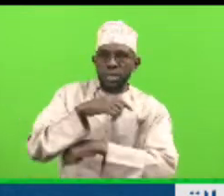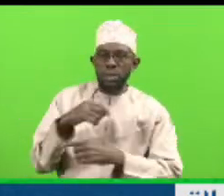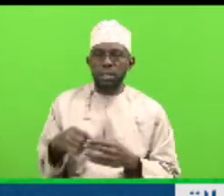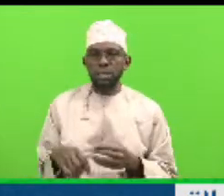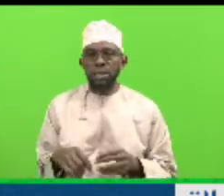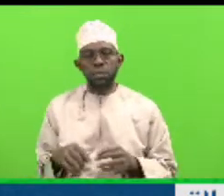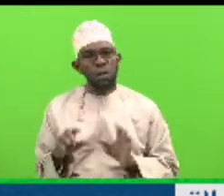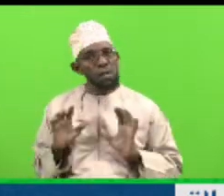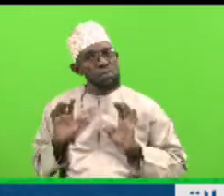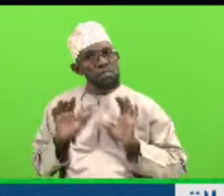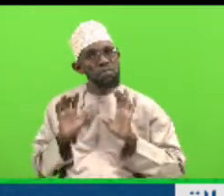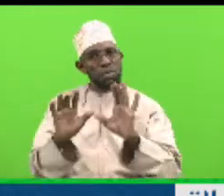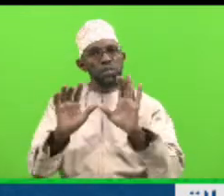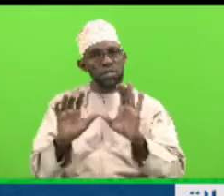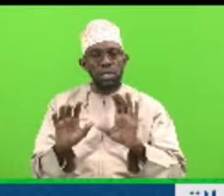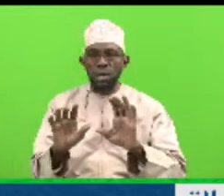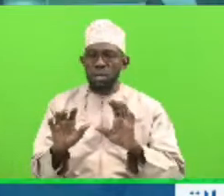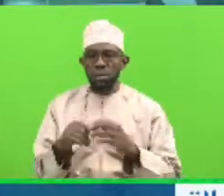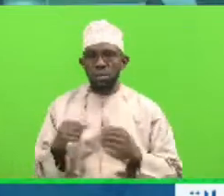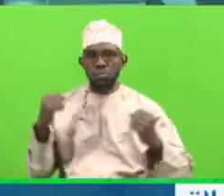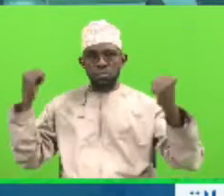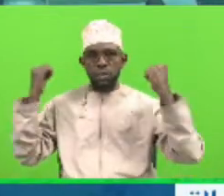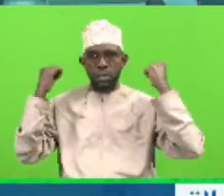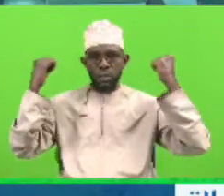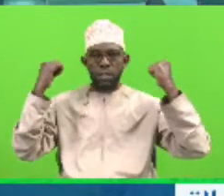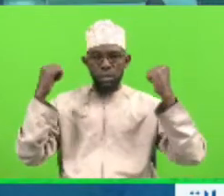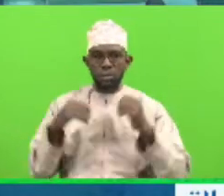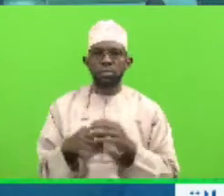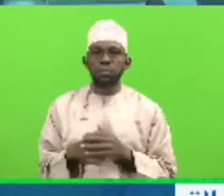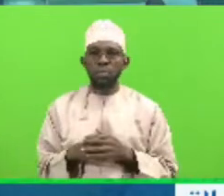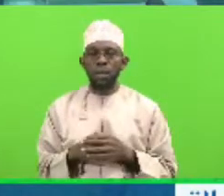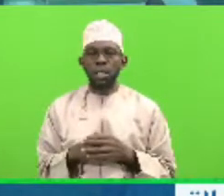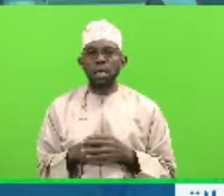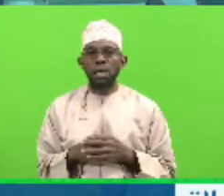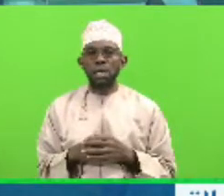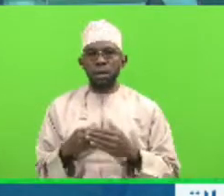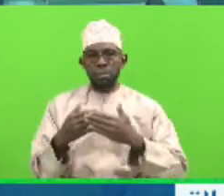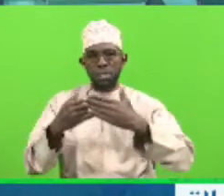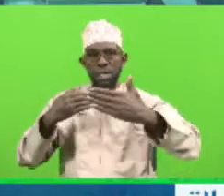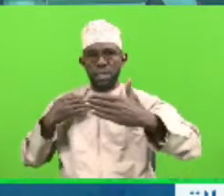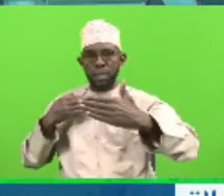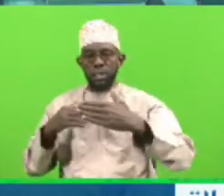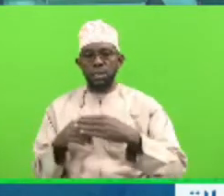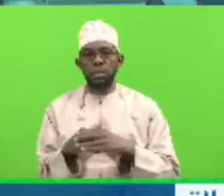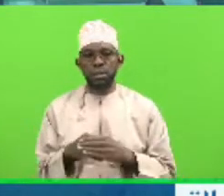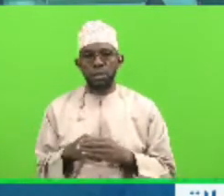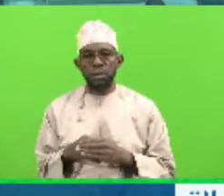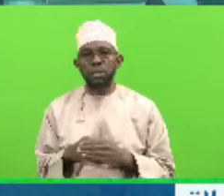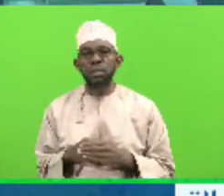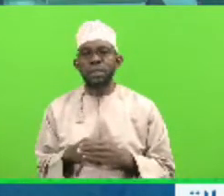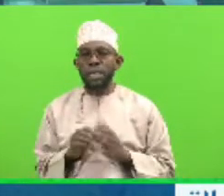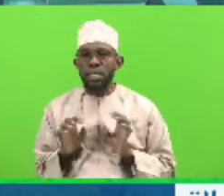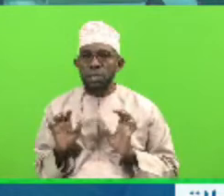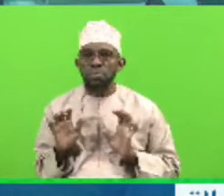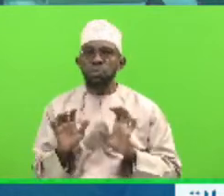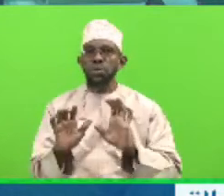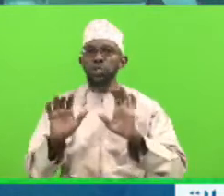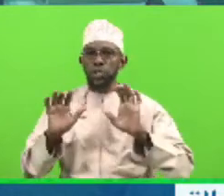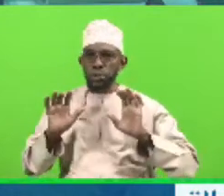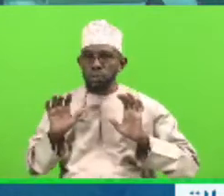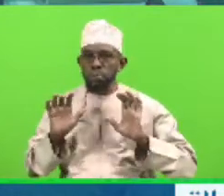Whatever forces and whatever might are going to be behind propelling and